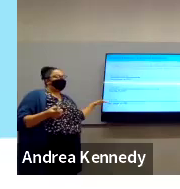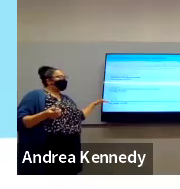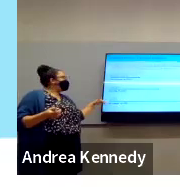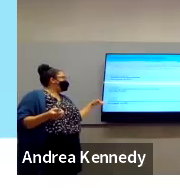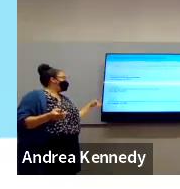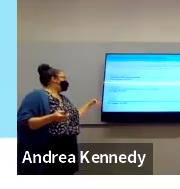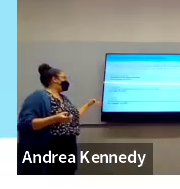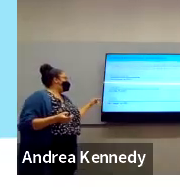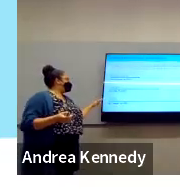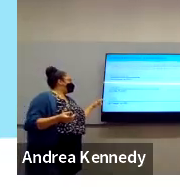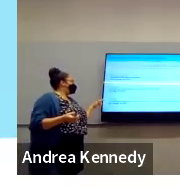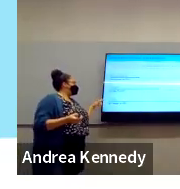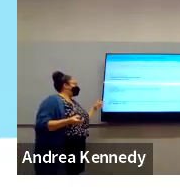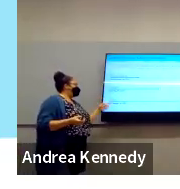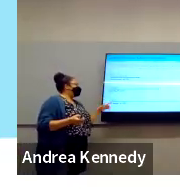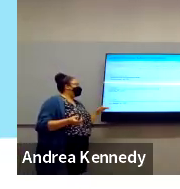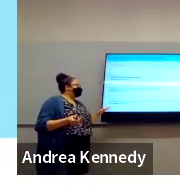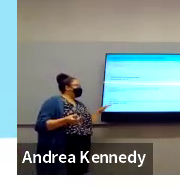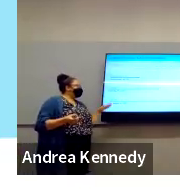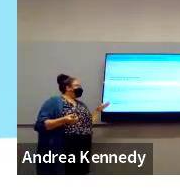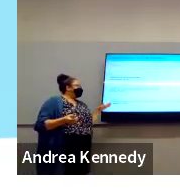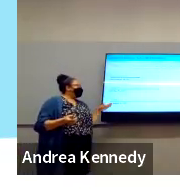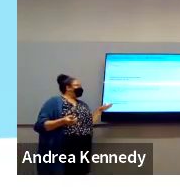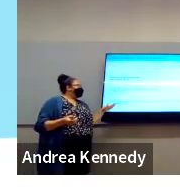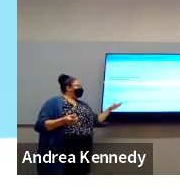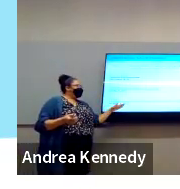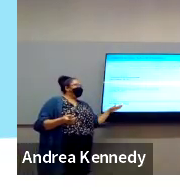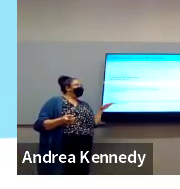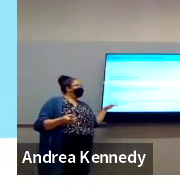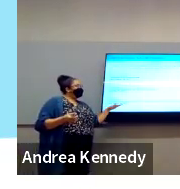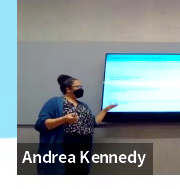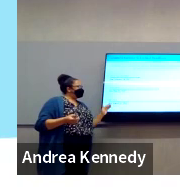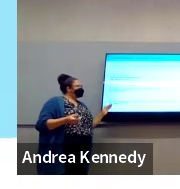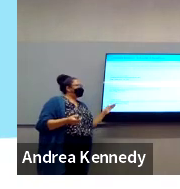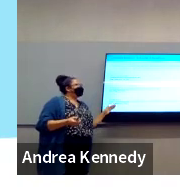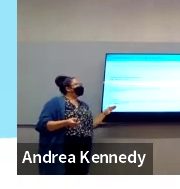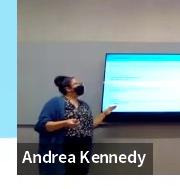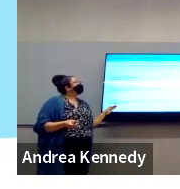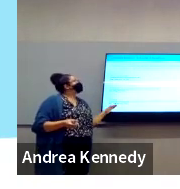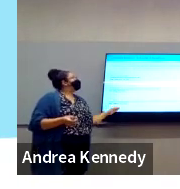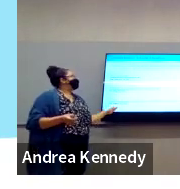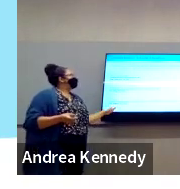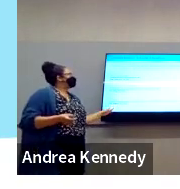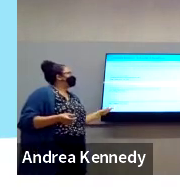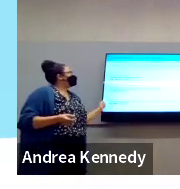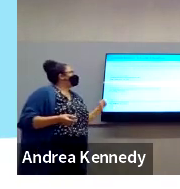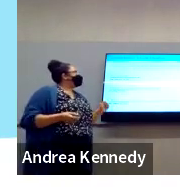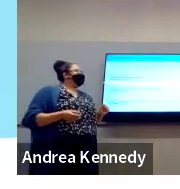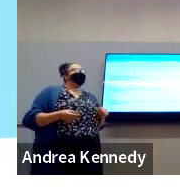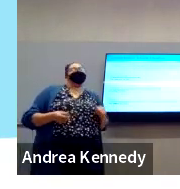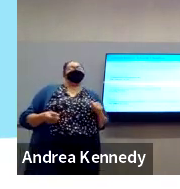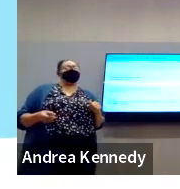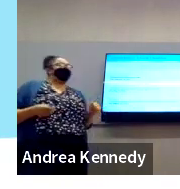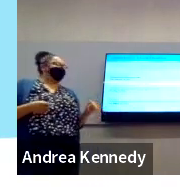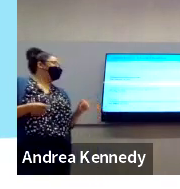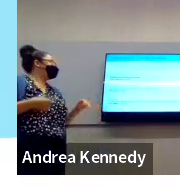a smaller apartment complex between 1 and 5 units, they have 1 year, so that's the end of August. So